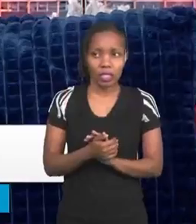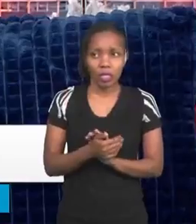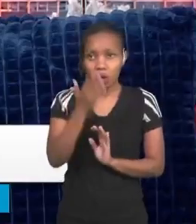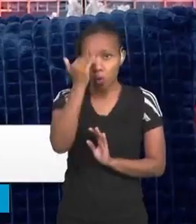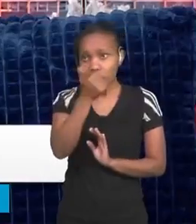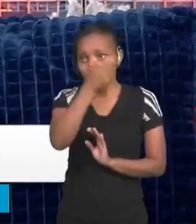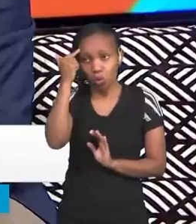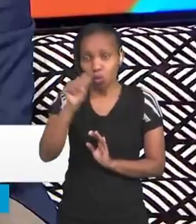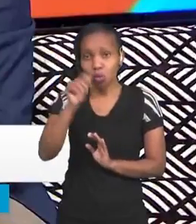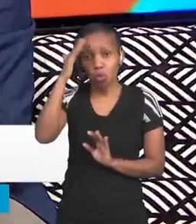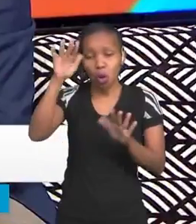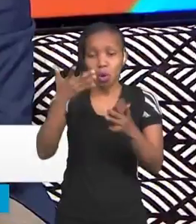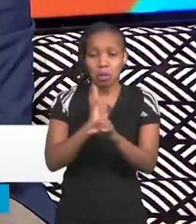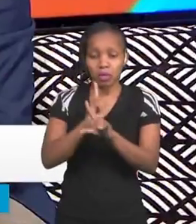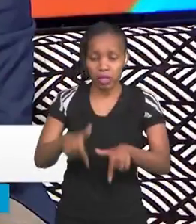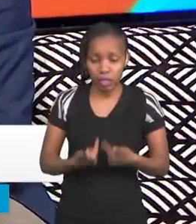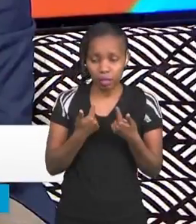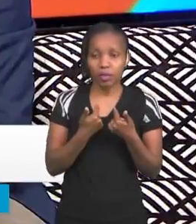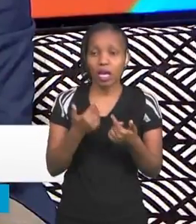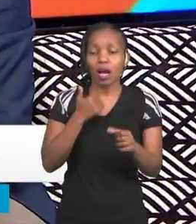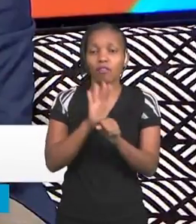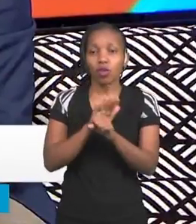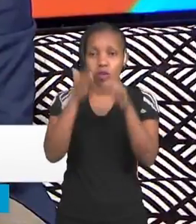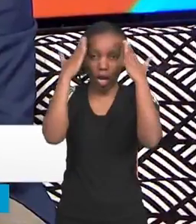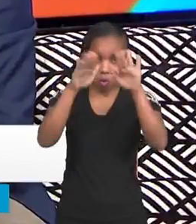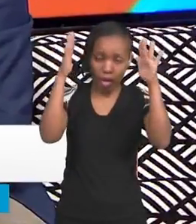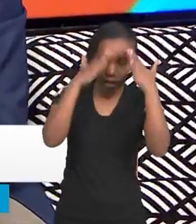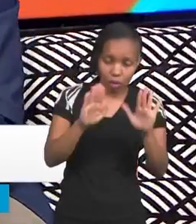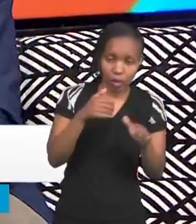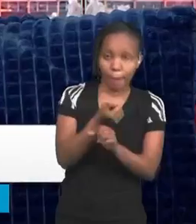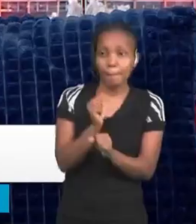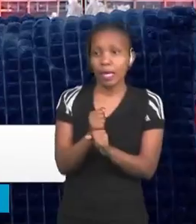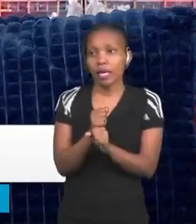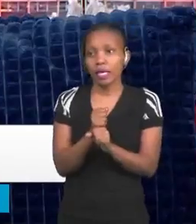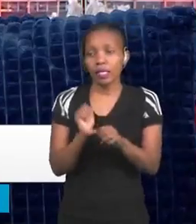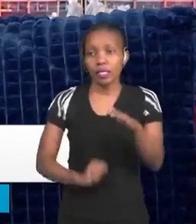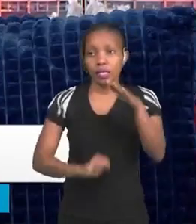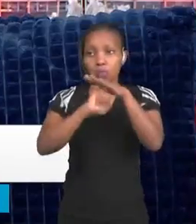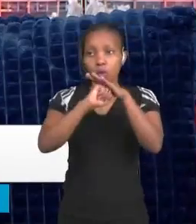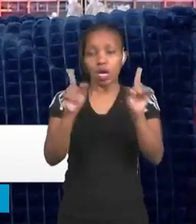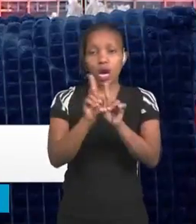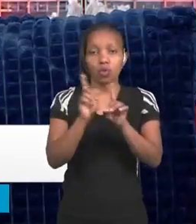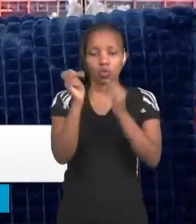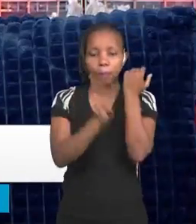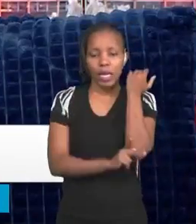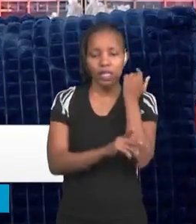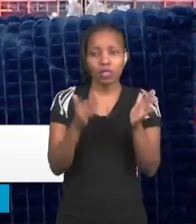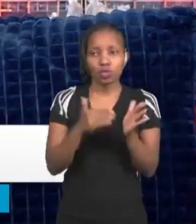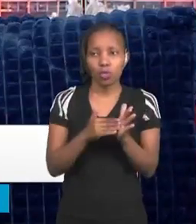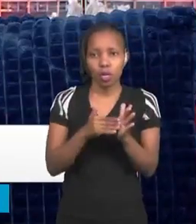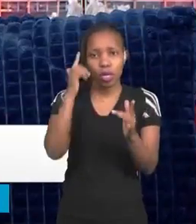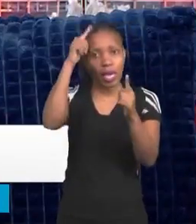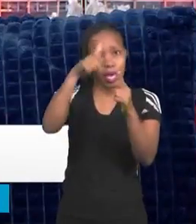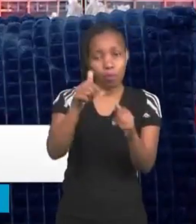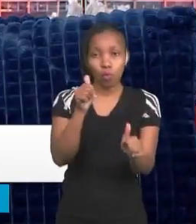they don't know how to defend themselves and so on. So there's a lot of awareness raising okay. so that you support and you don't punish. Okay. So that you aim